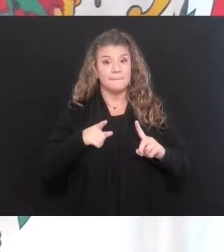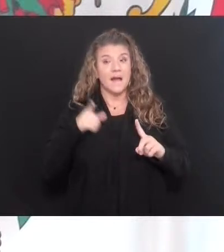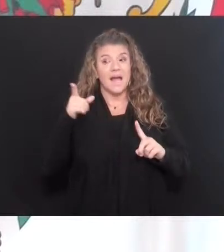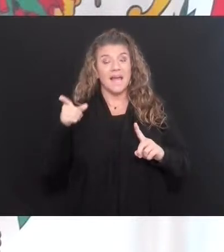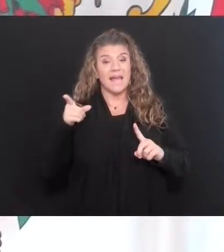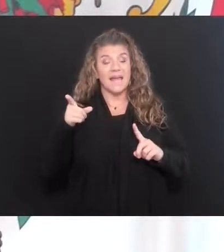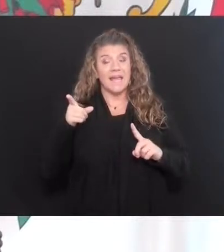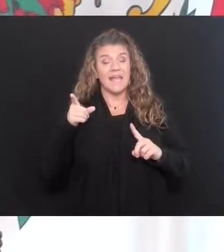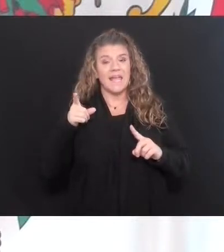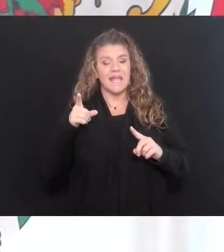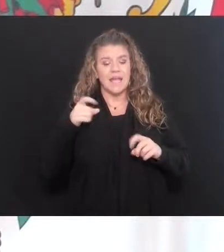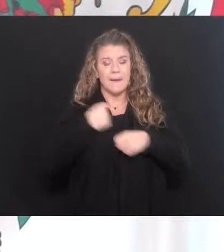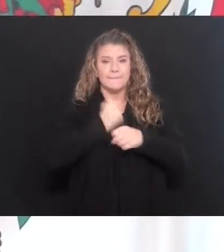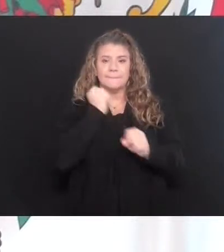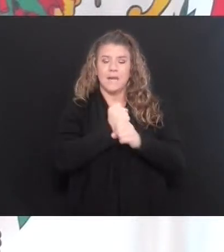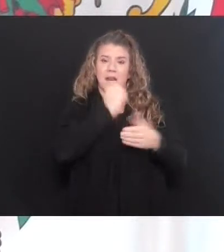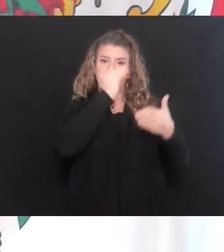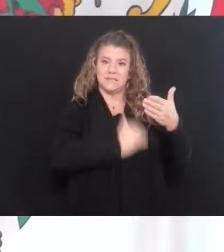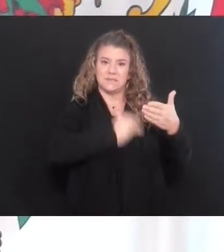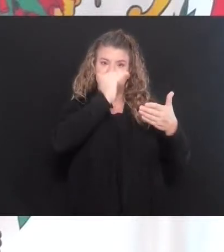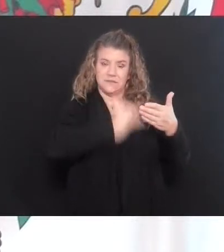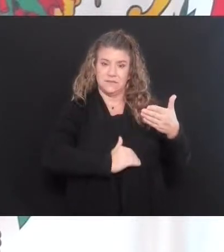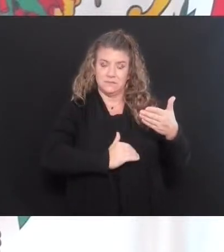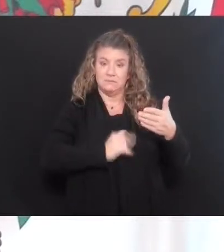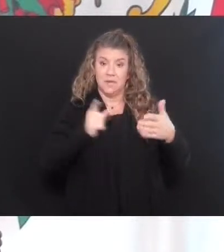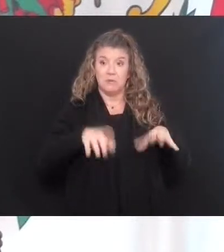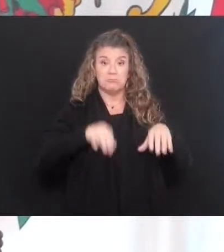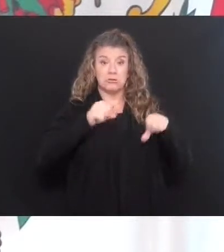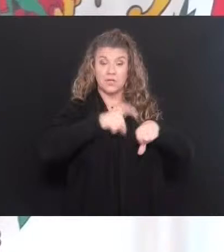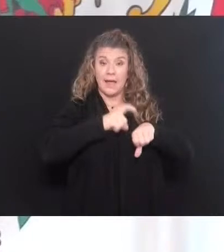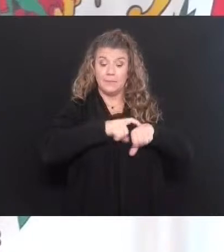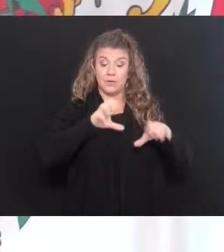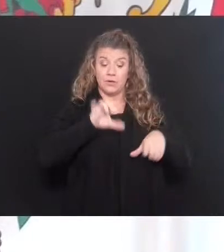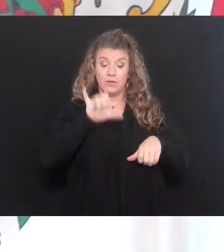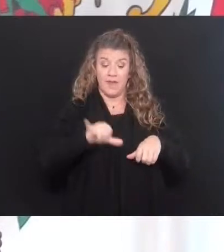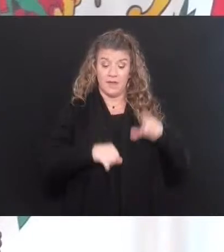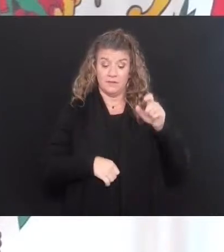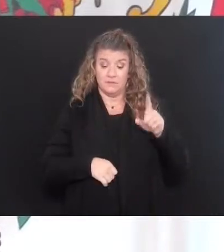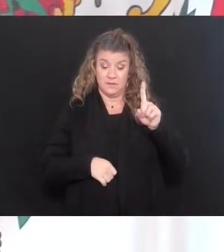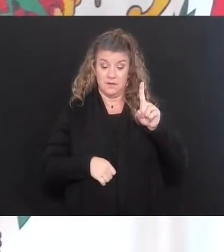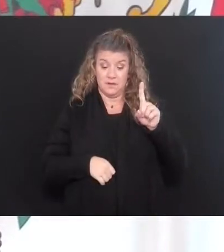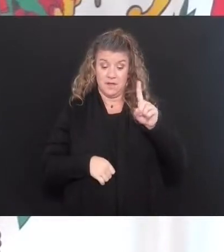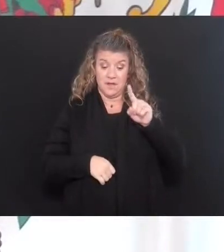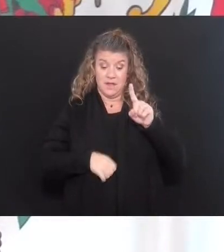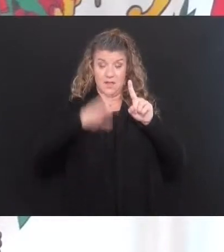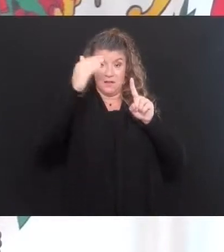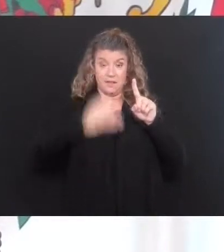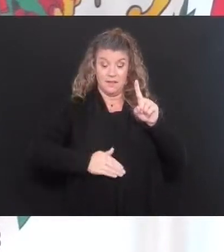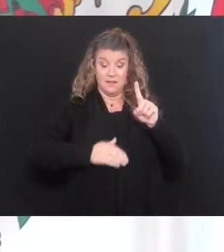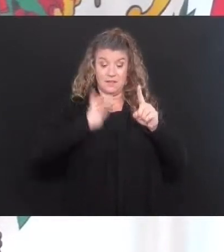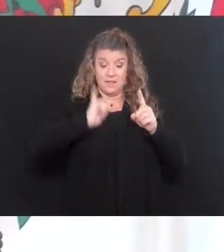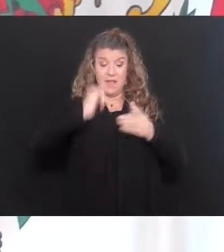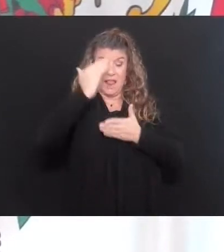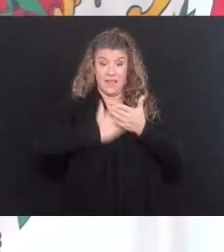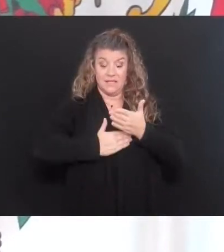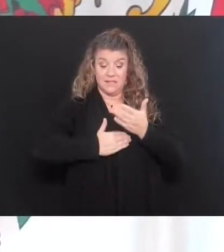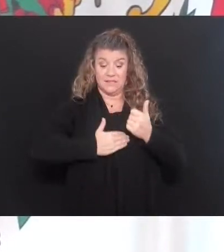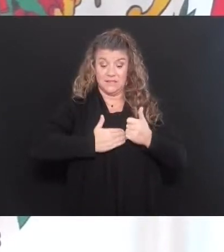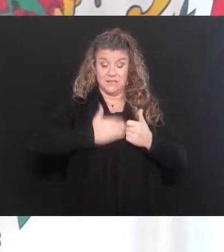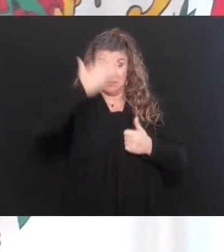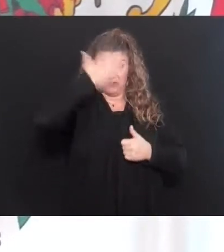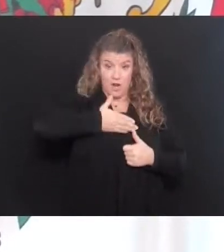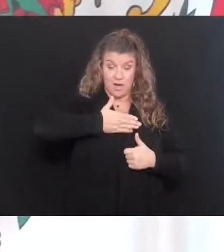put this list together. And I want you to look. This list is all here and all